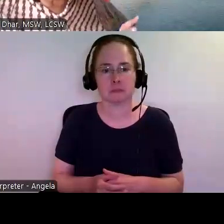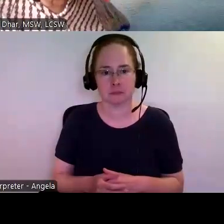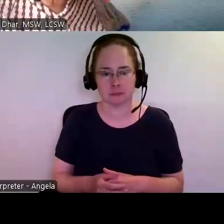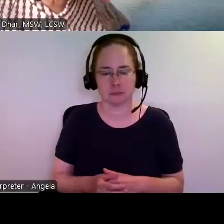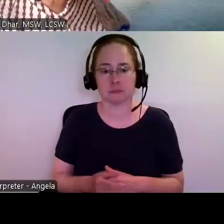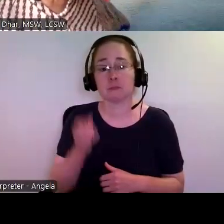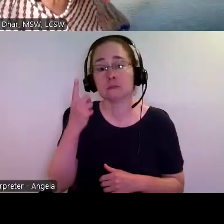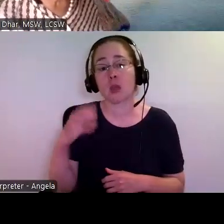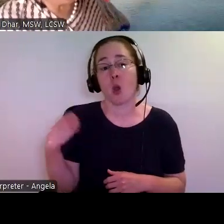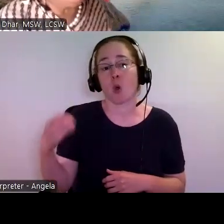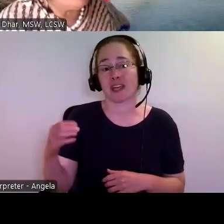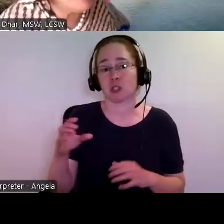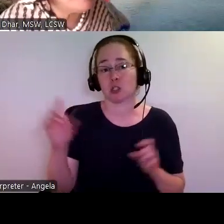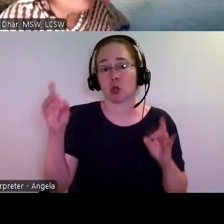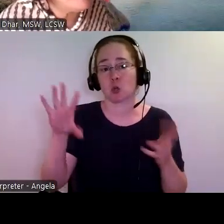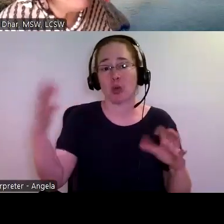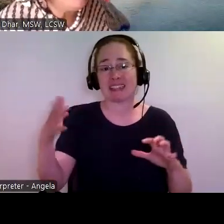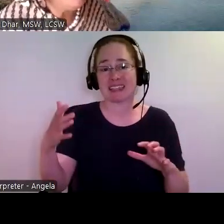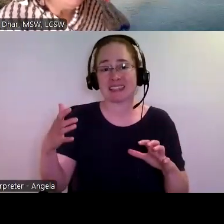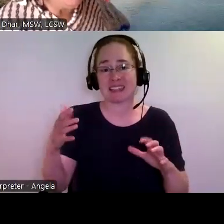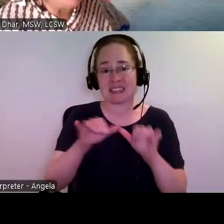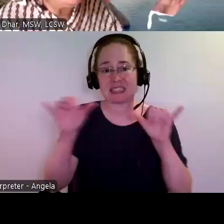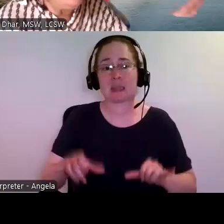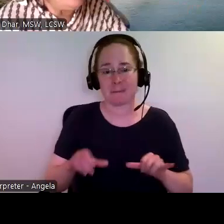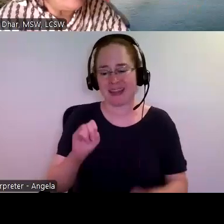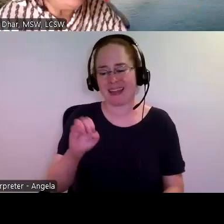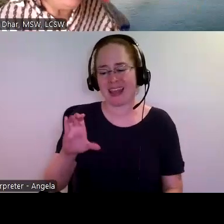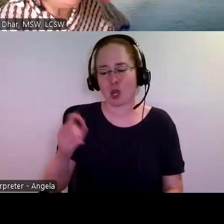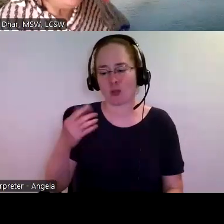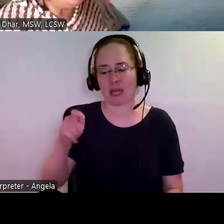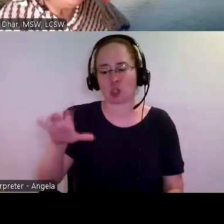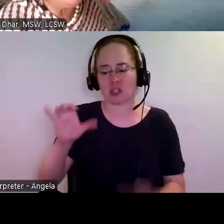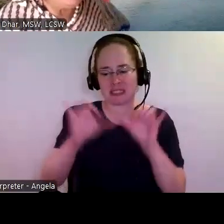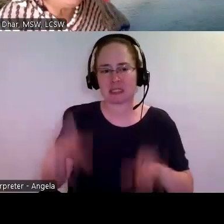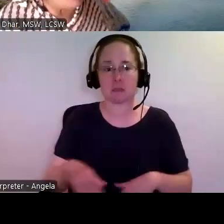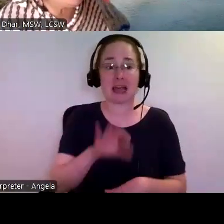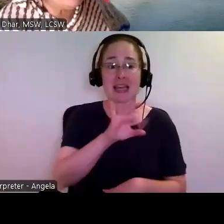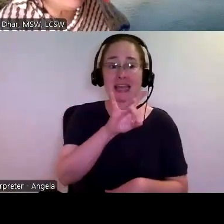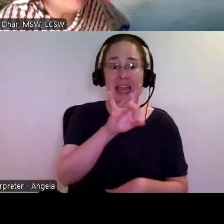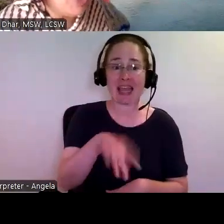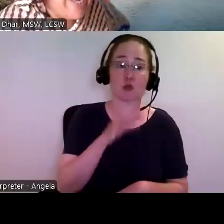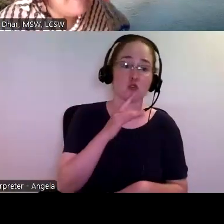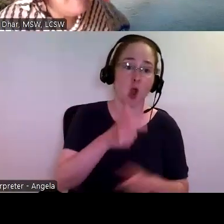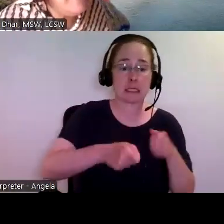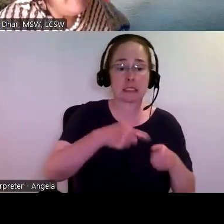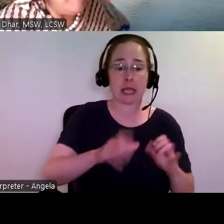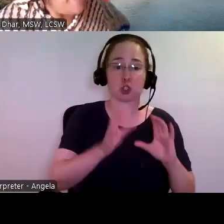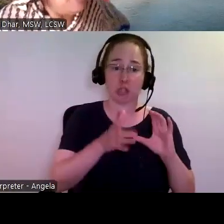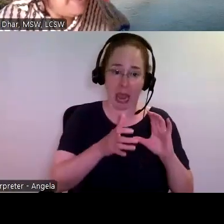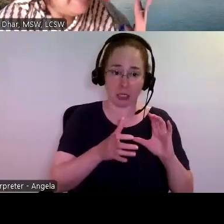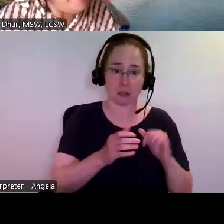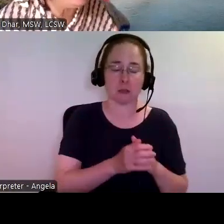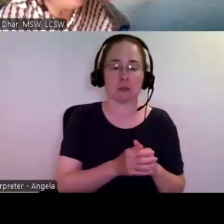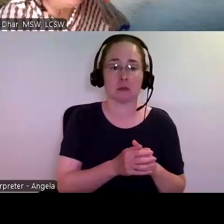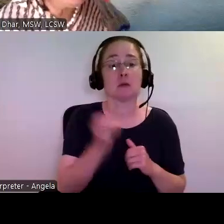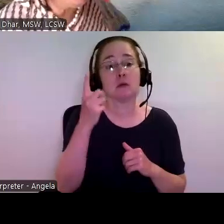the Oregon's crisis ecological system. You can see the 988 is both talks, text, chat. By the way,